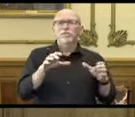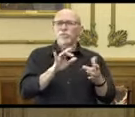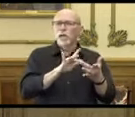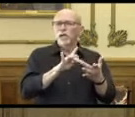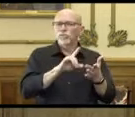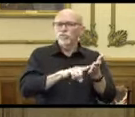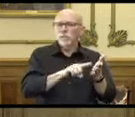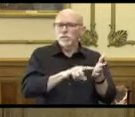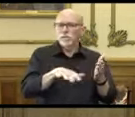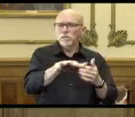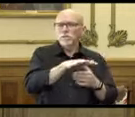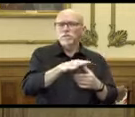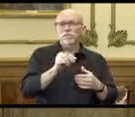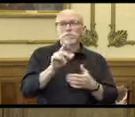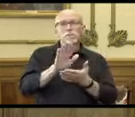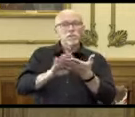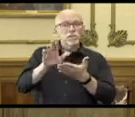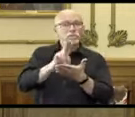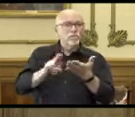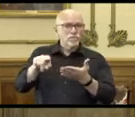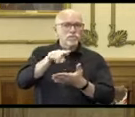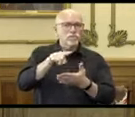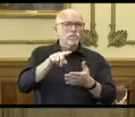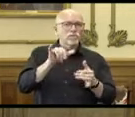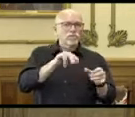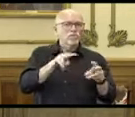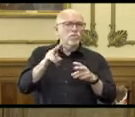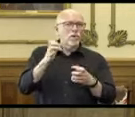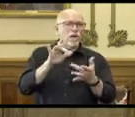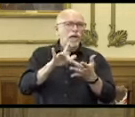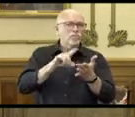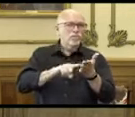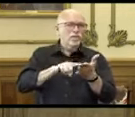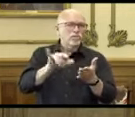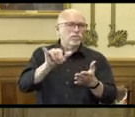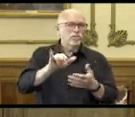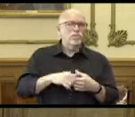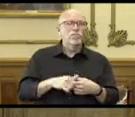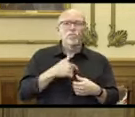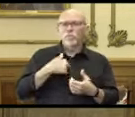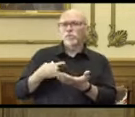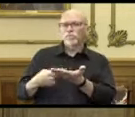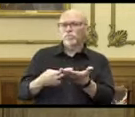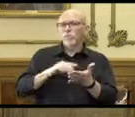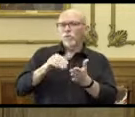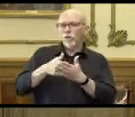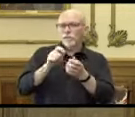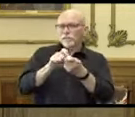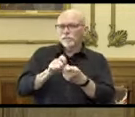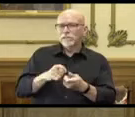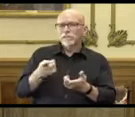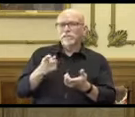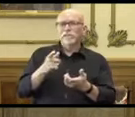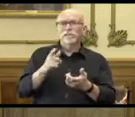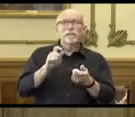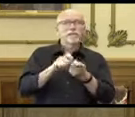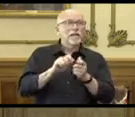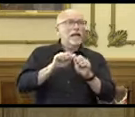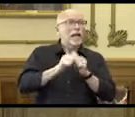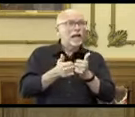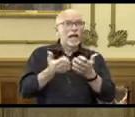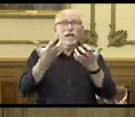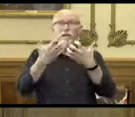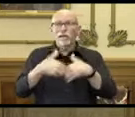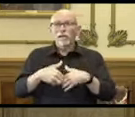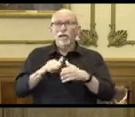contact tracing, and I know the universities are also looking to have contact tracers as well. So we're discussing all the details, exactly how that all